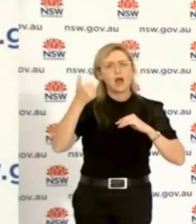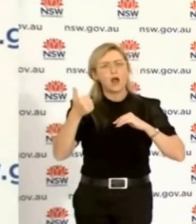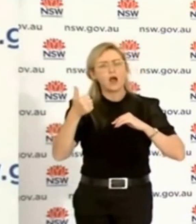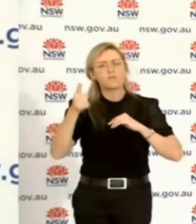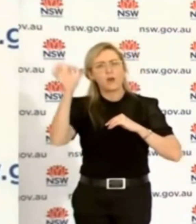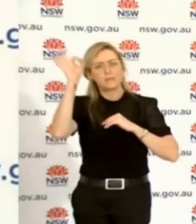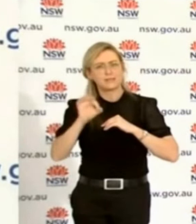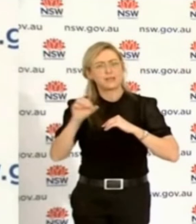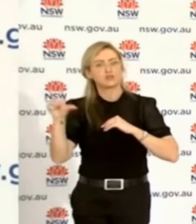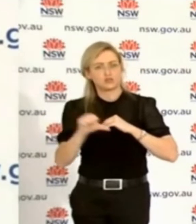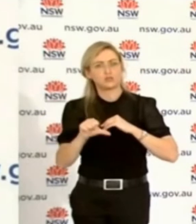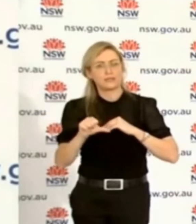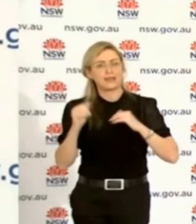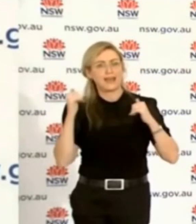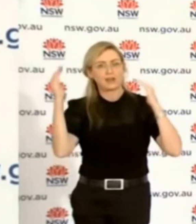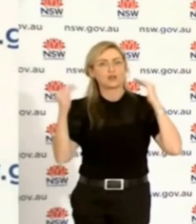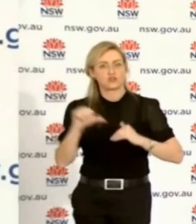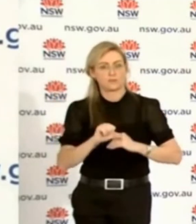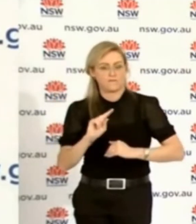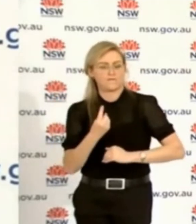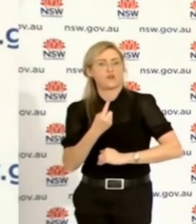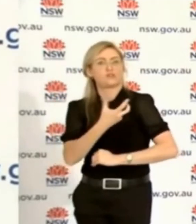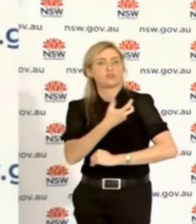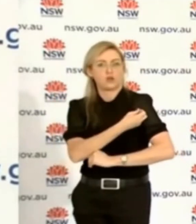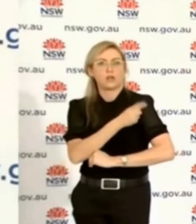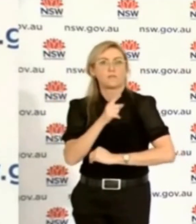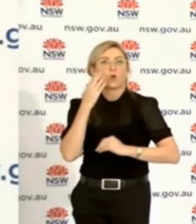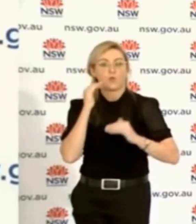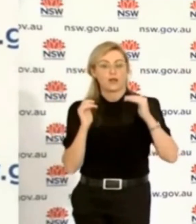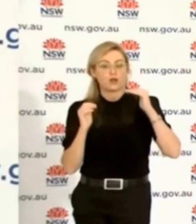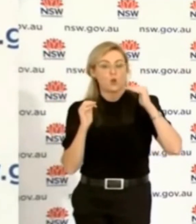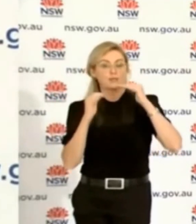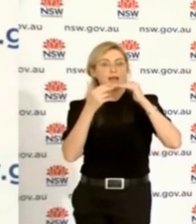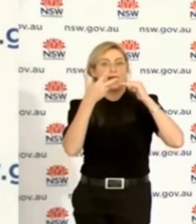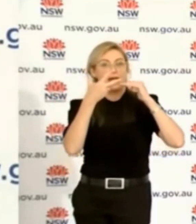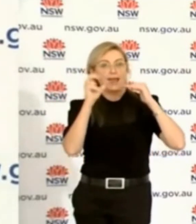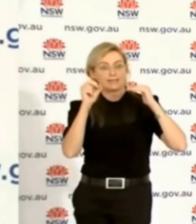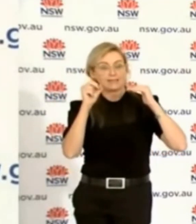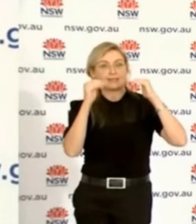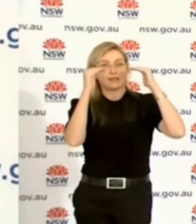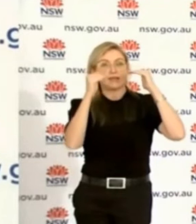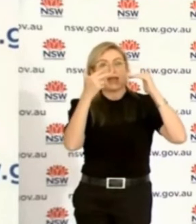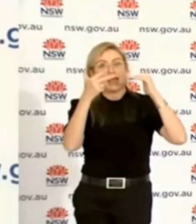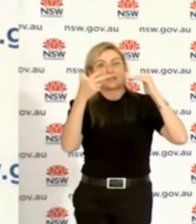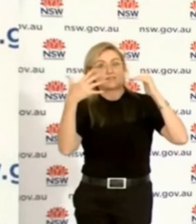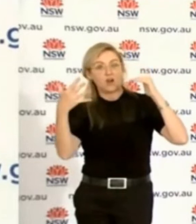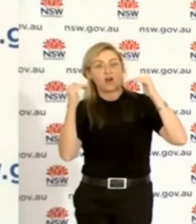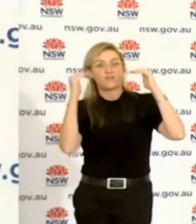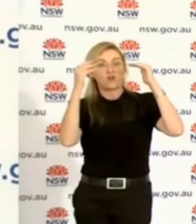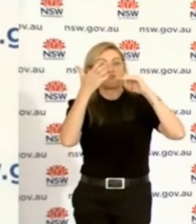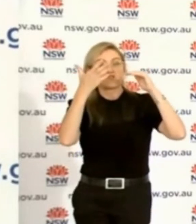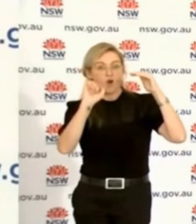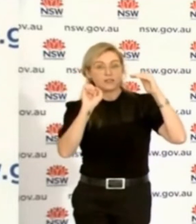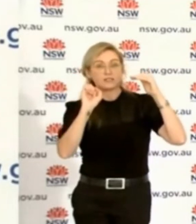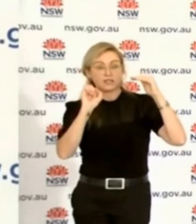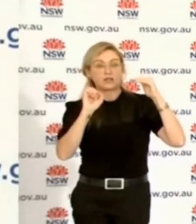76.5% of our adult population will have first dose. But the closer we get that to 80 or 85 or even 90 in some communities, for